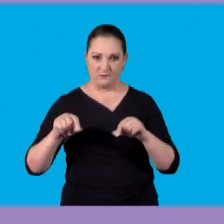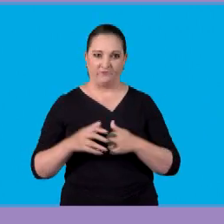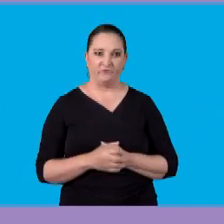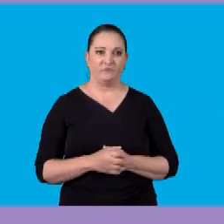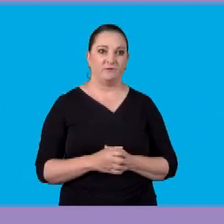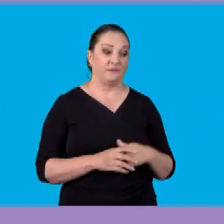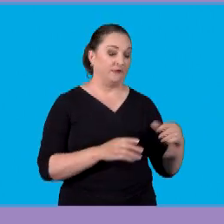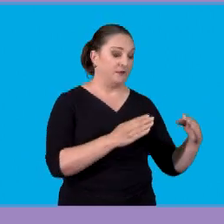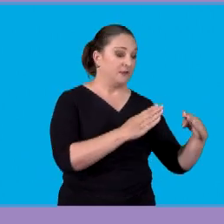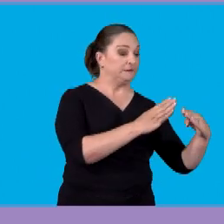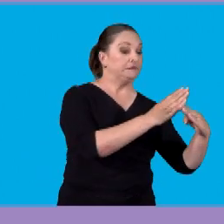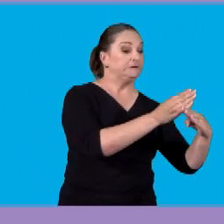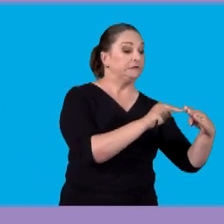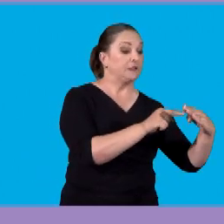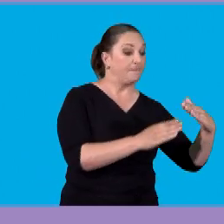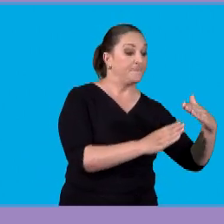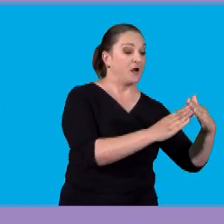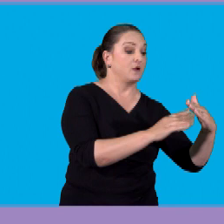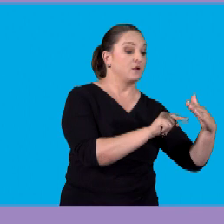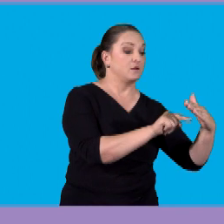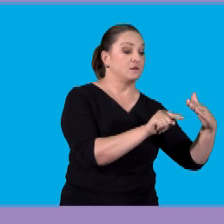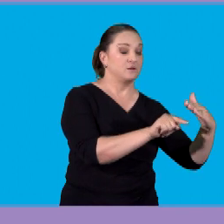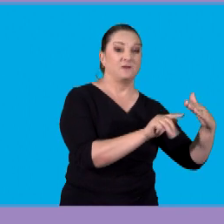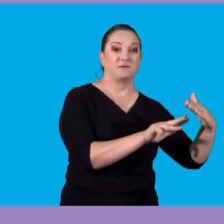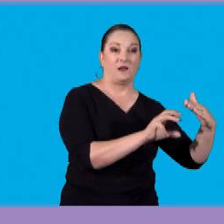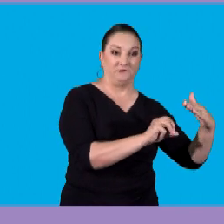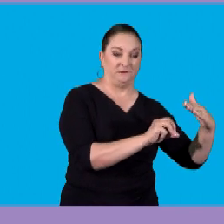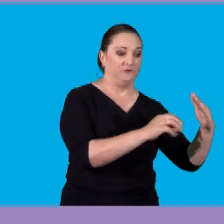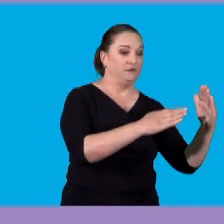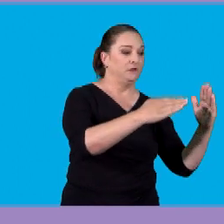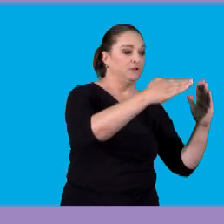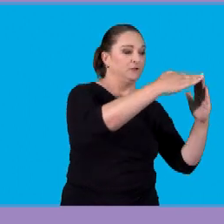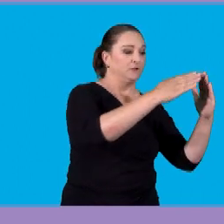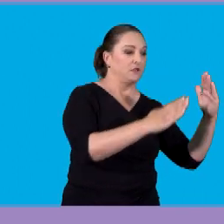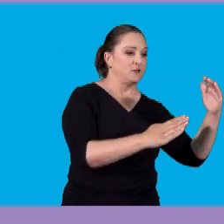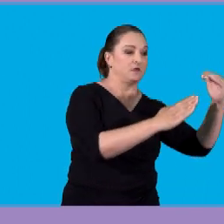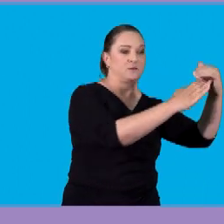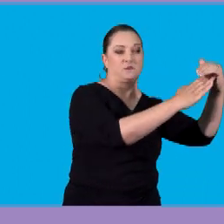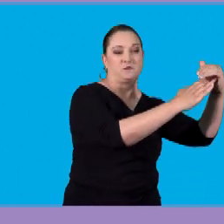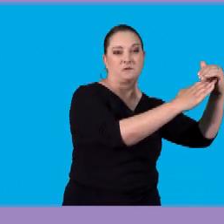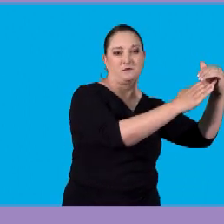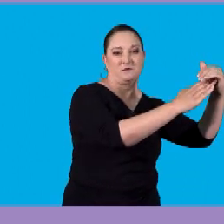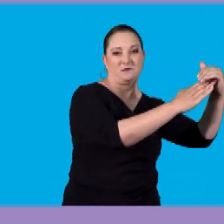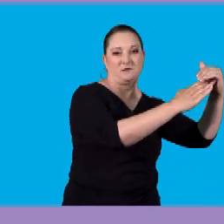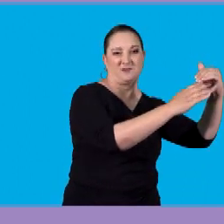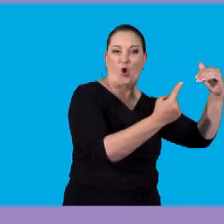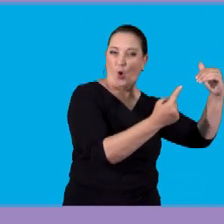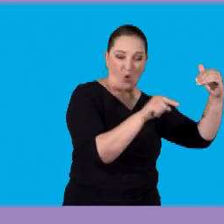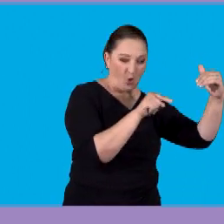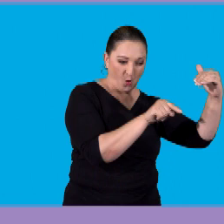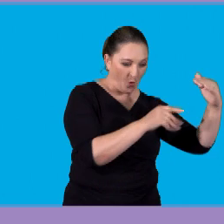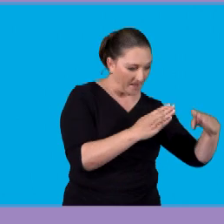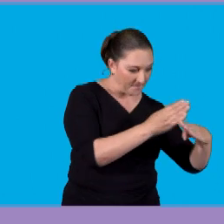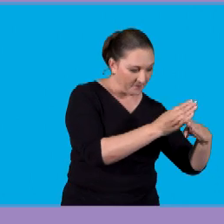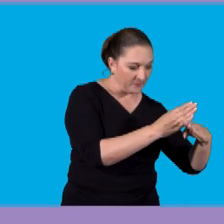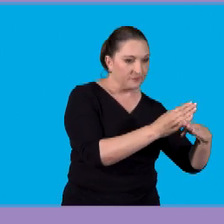the diagonals, they meet at 90 degrees and they bisect the angles as well. So not only do they